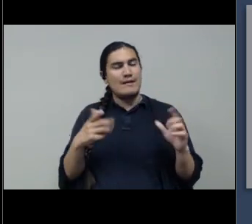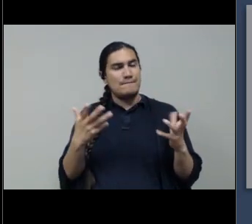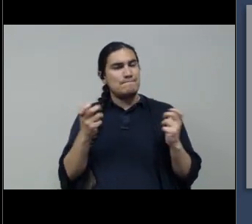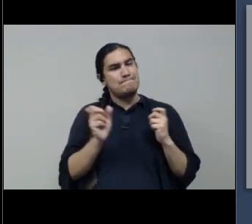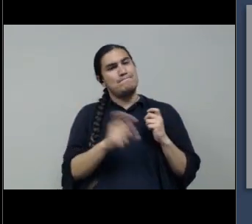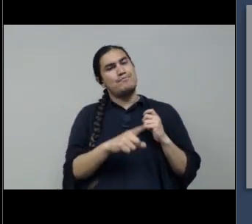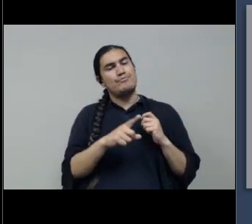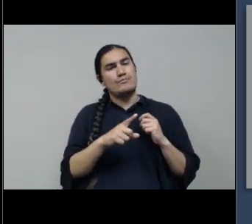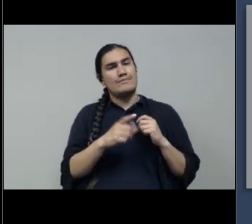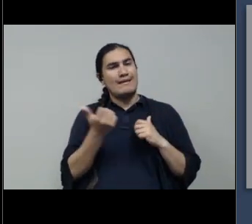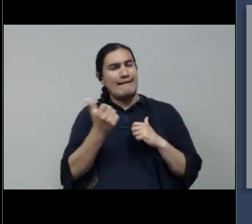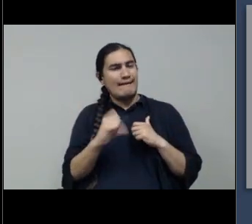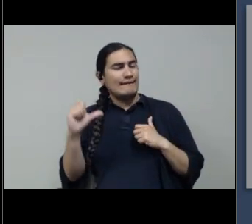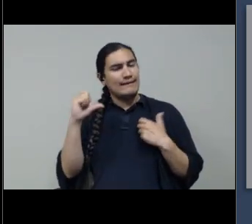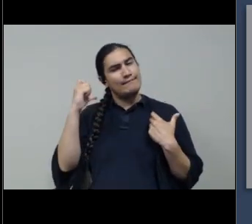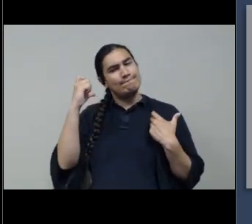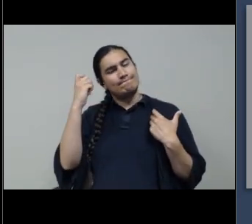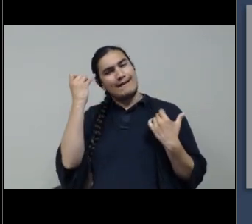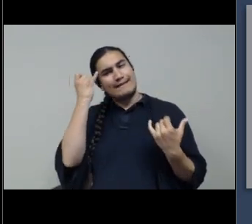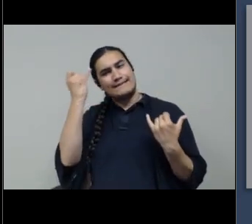Any thought to